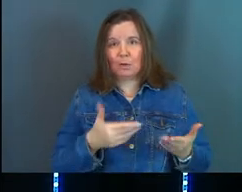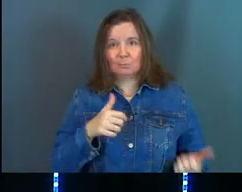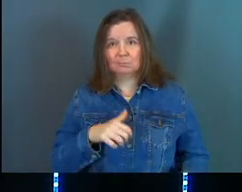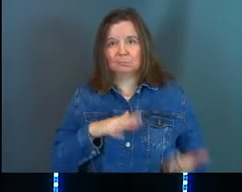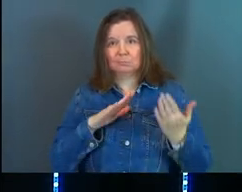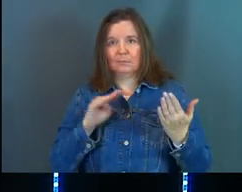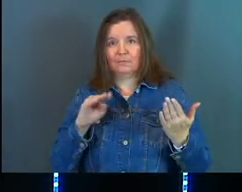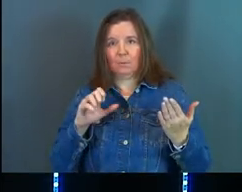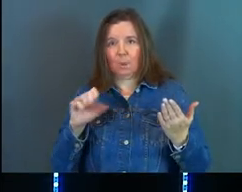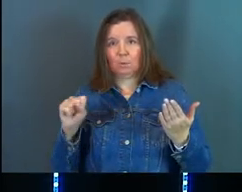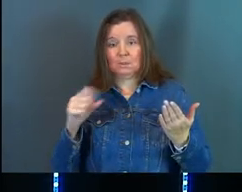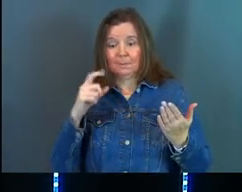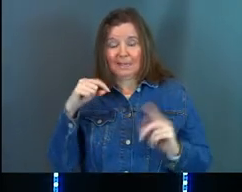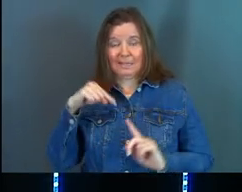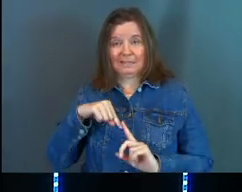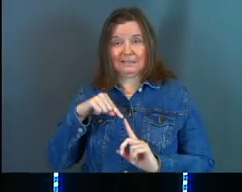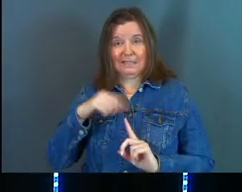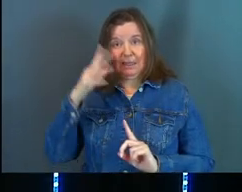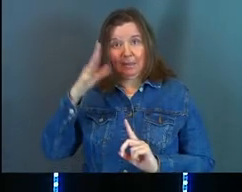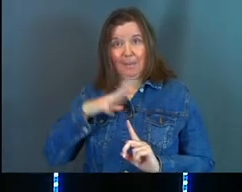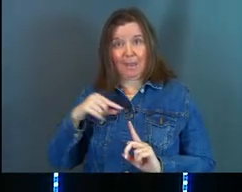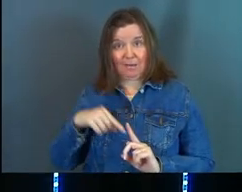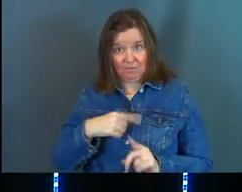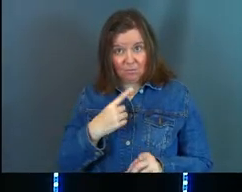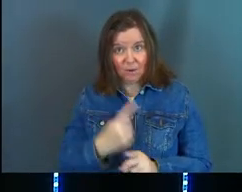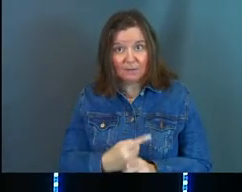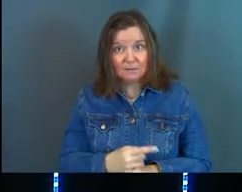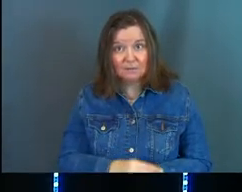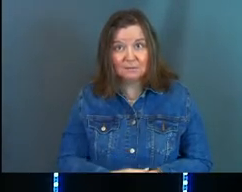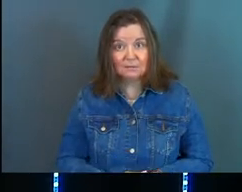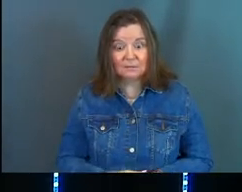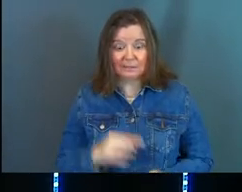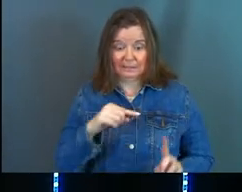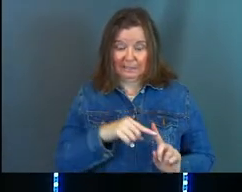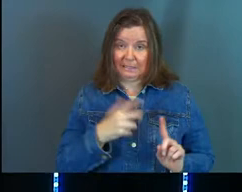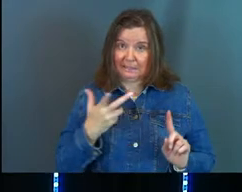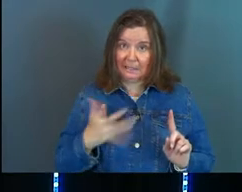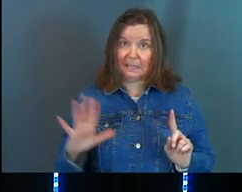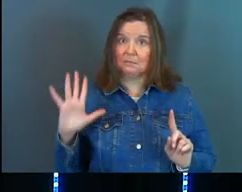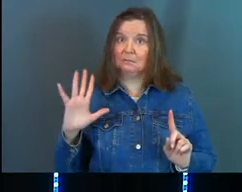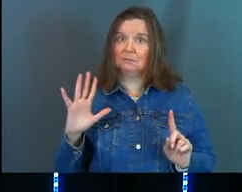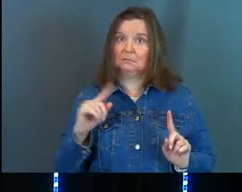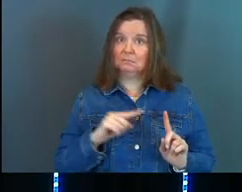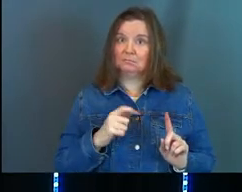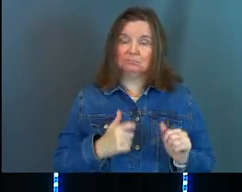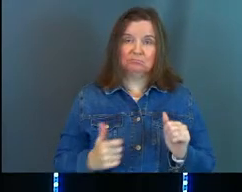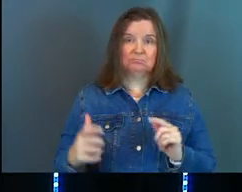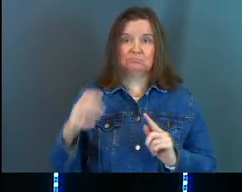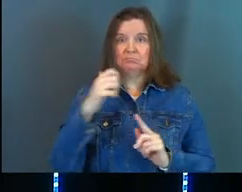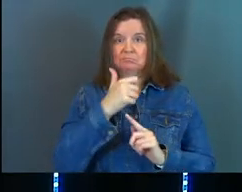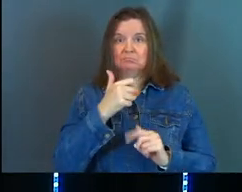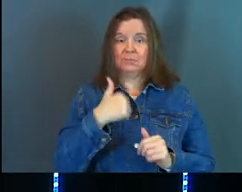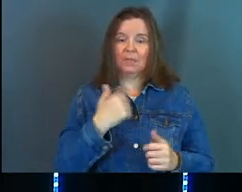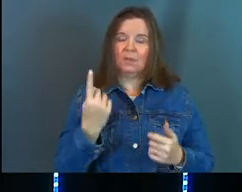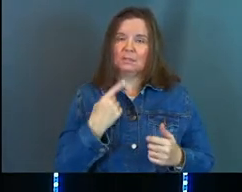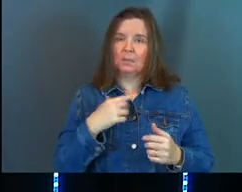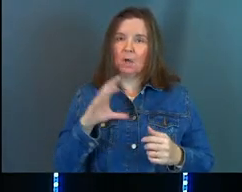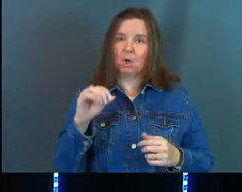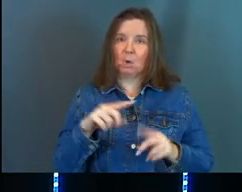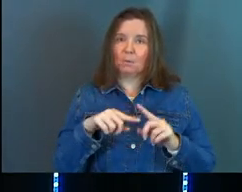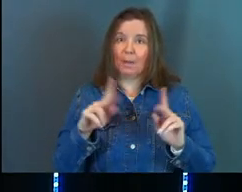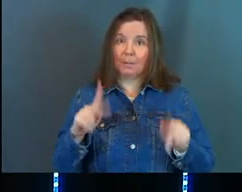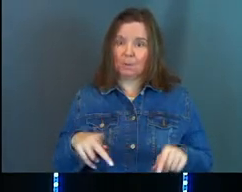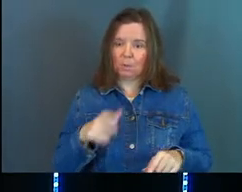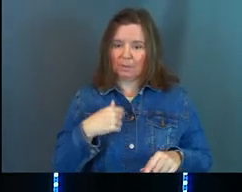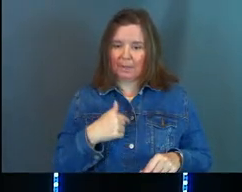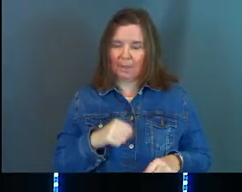front of Moses because he's the man, right? He's it. And isn't there something in this codependent